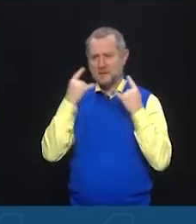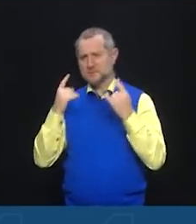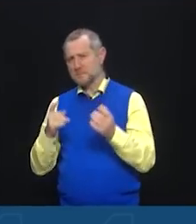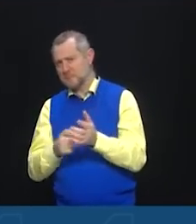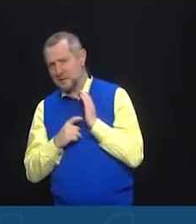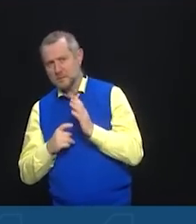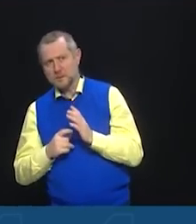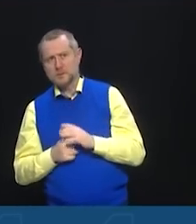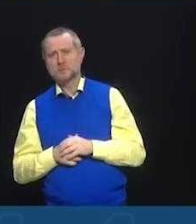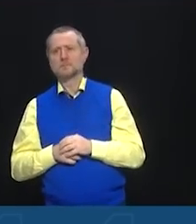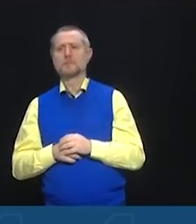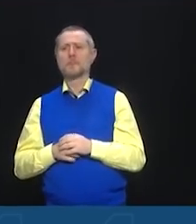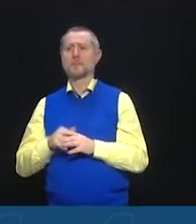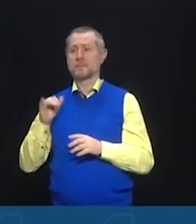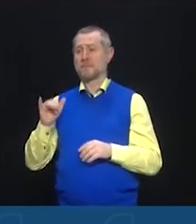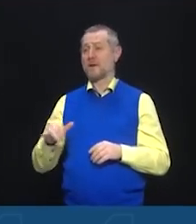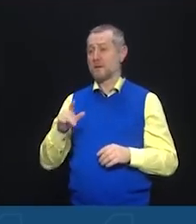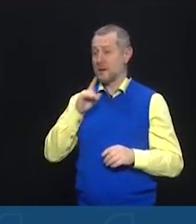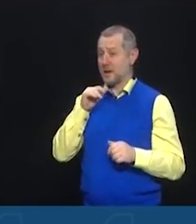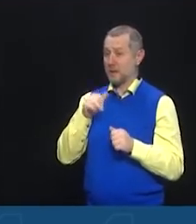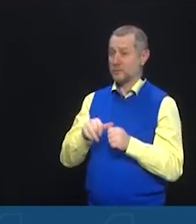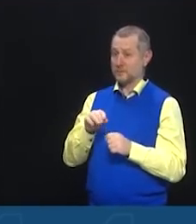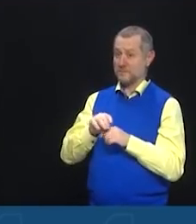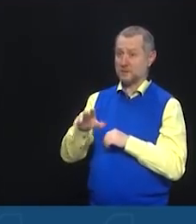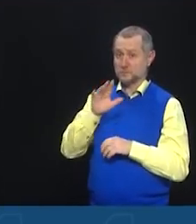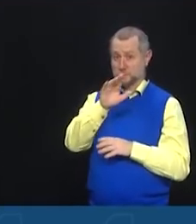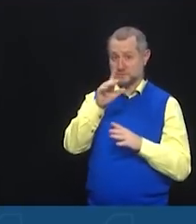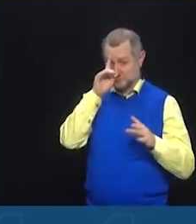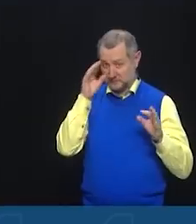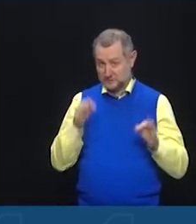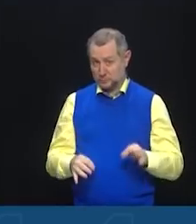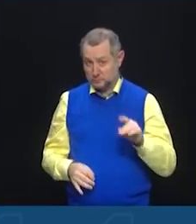schools. Did that have any influence or impact on the decision you made for today?